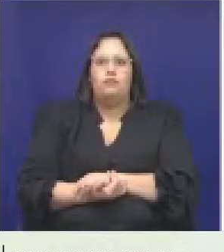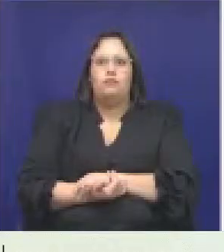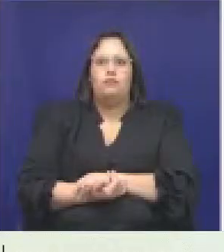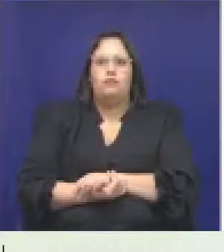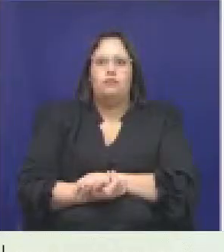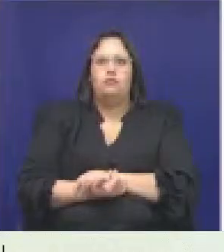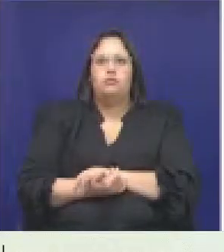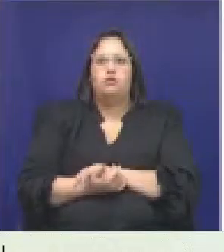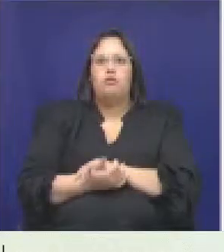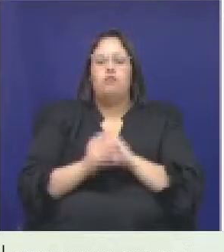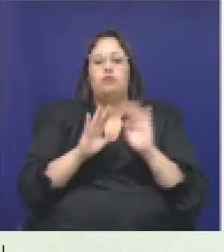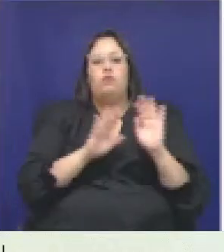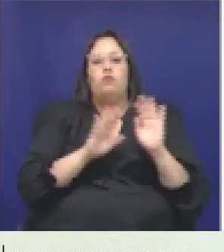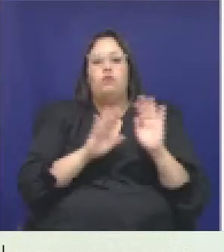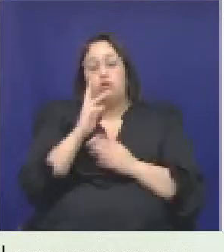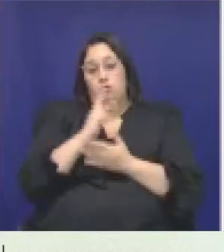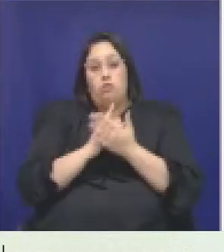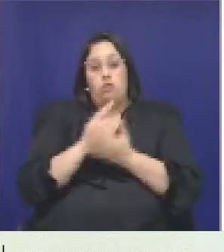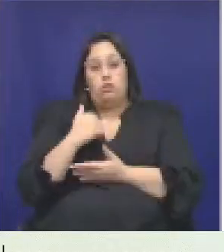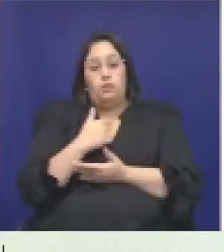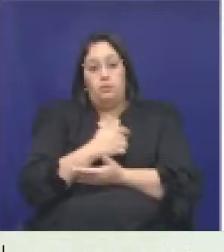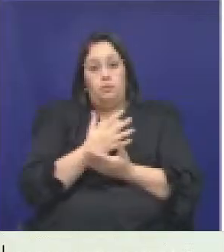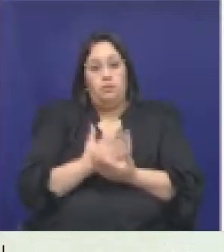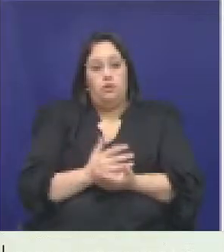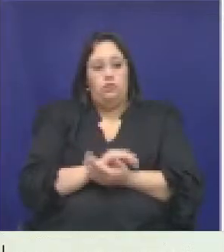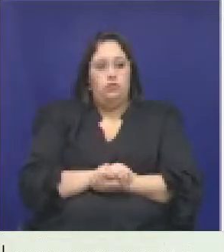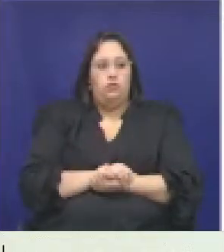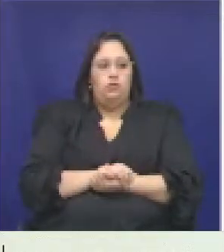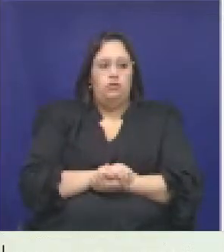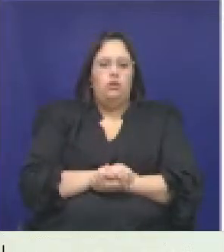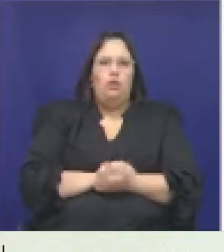Order, honourable members. Order.